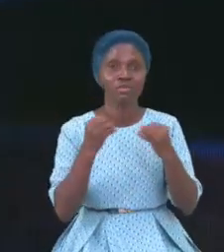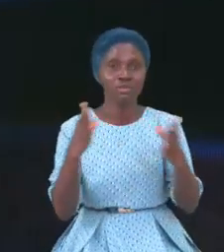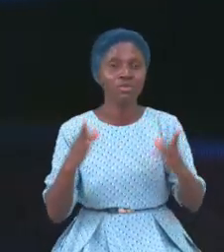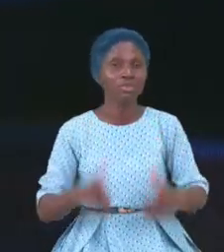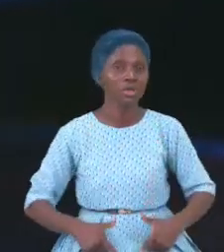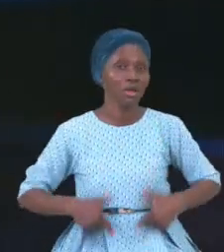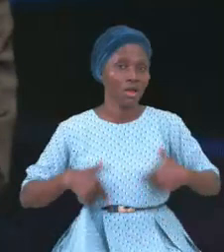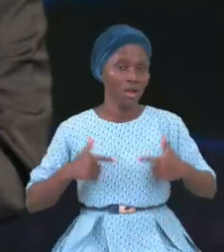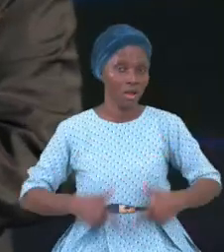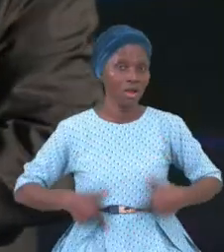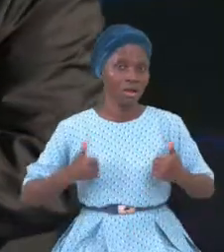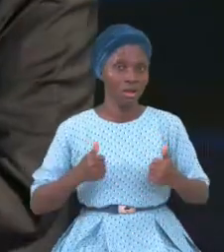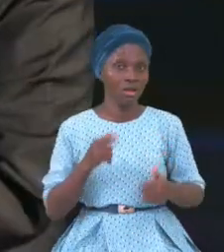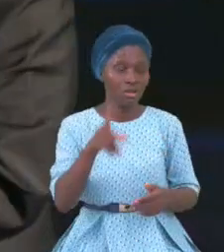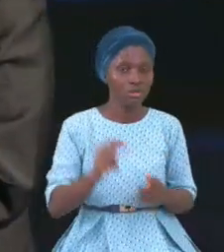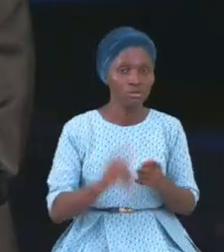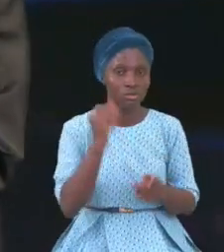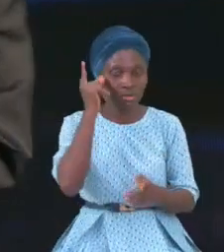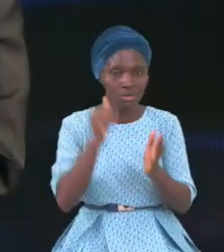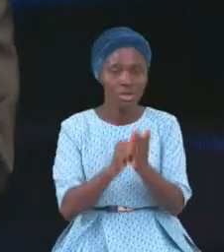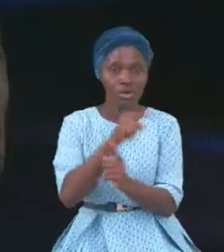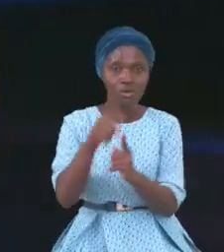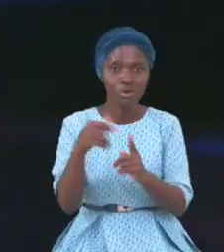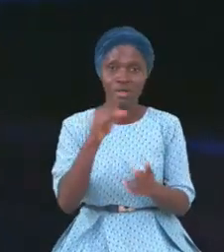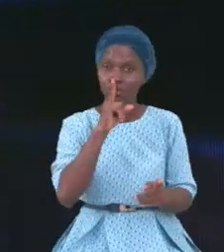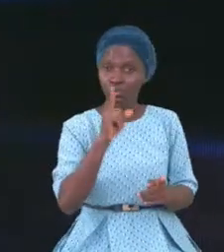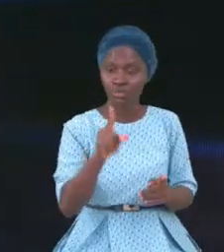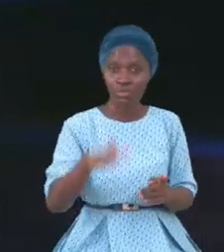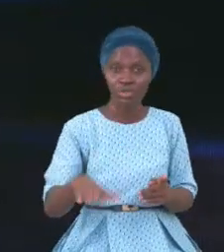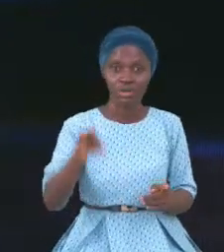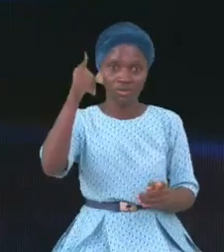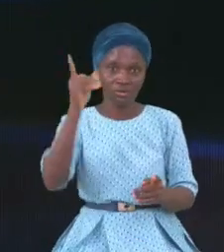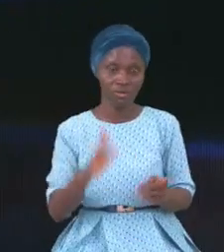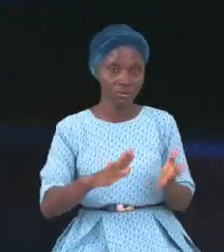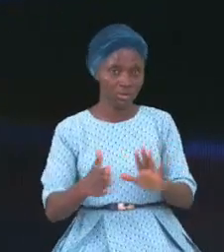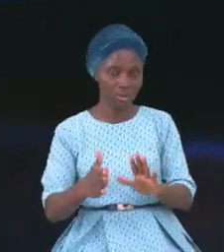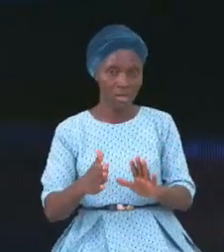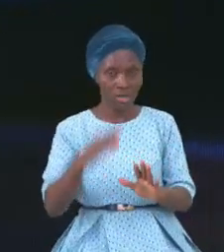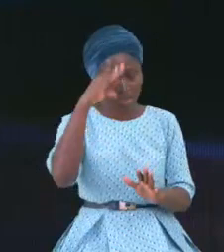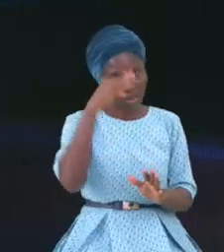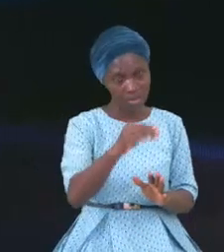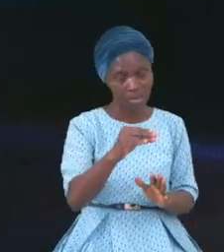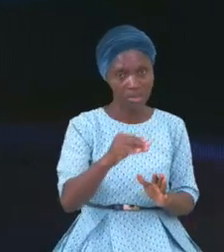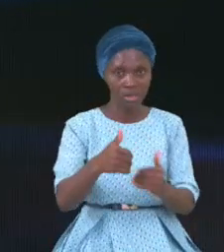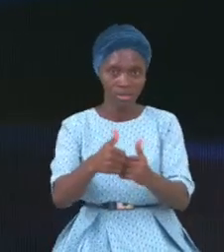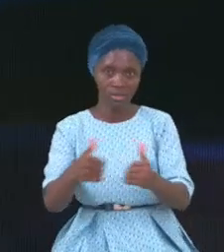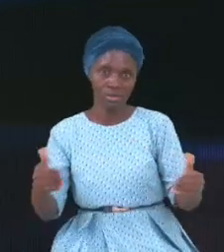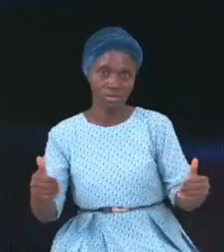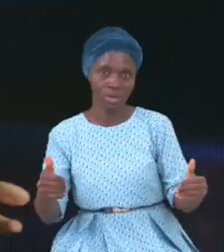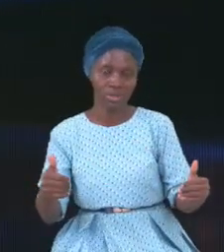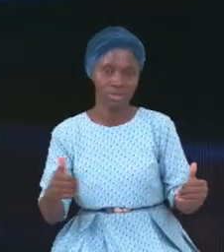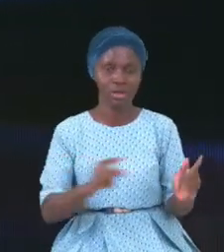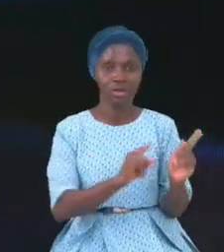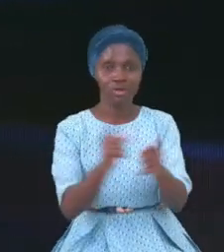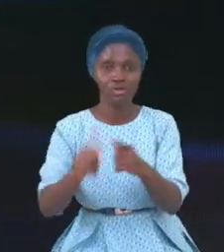believer, a real child of God, when he dies, he departs. He goes to another residence.